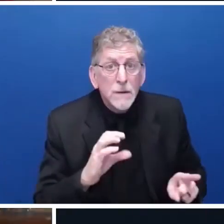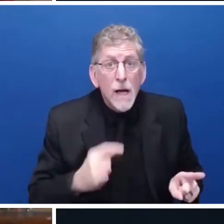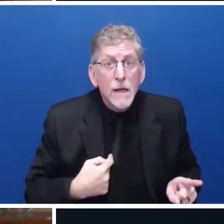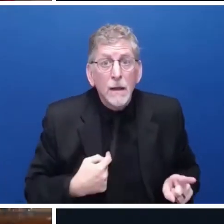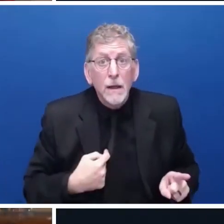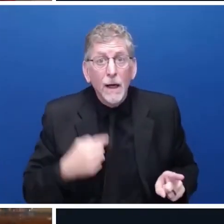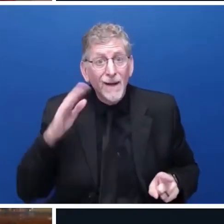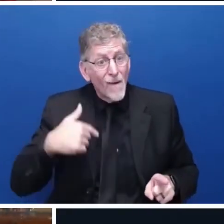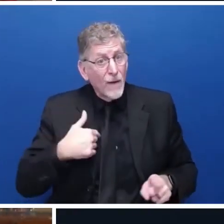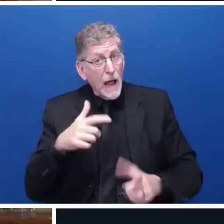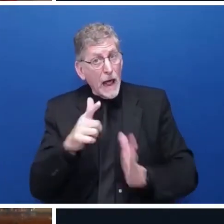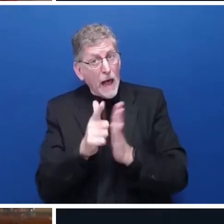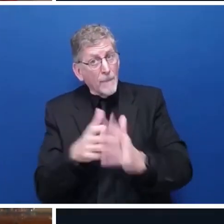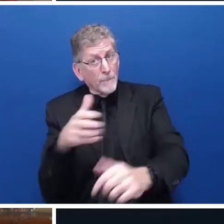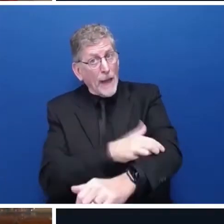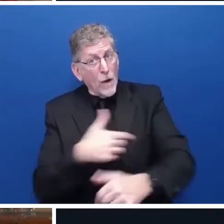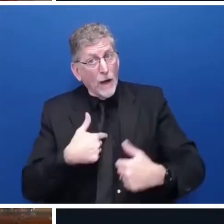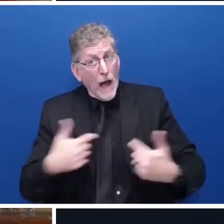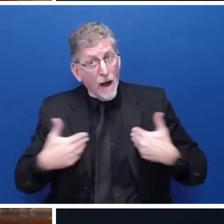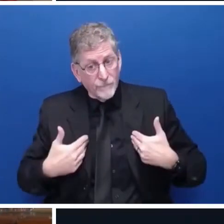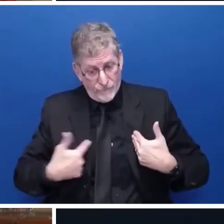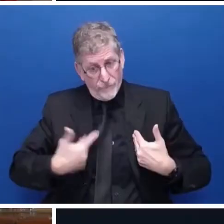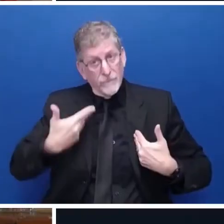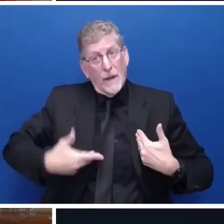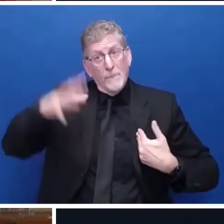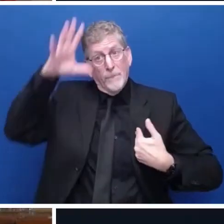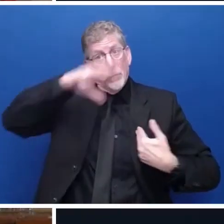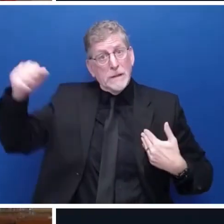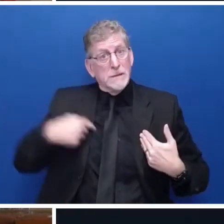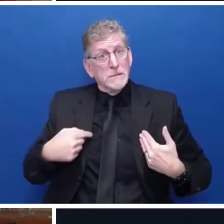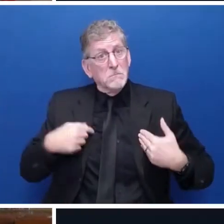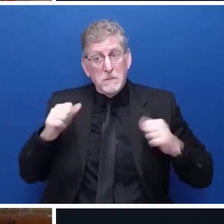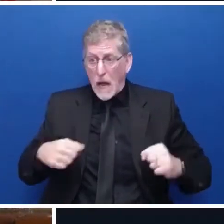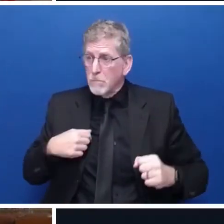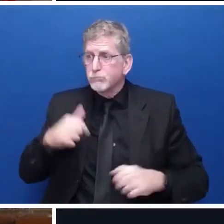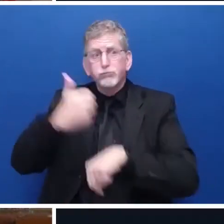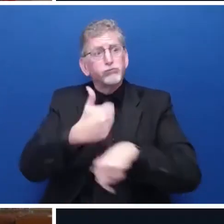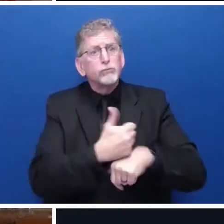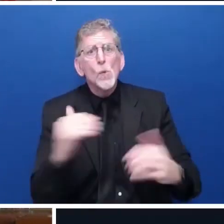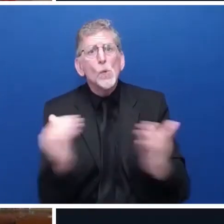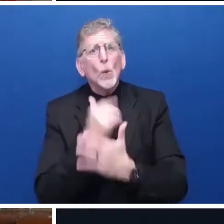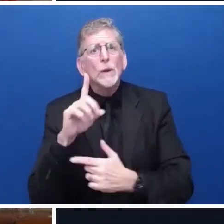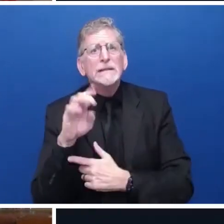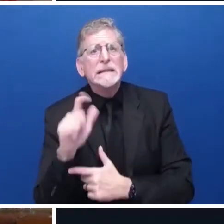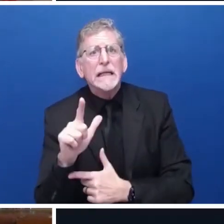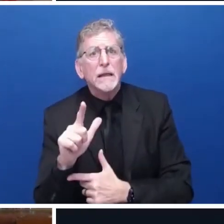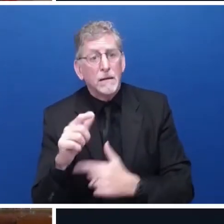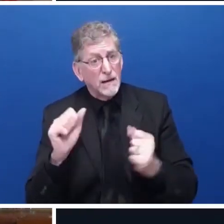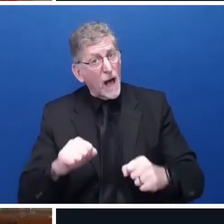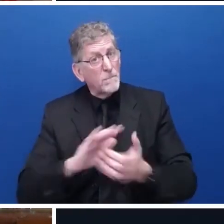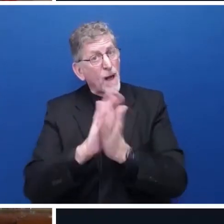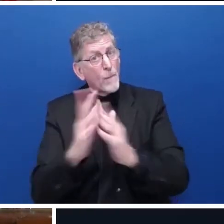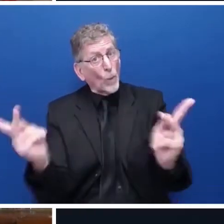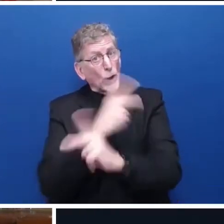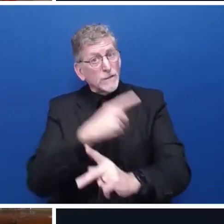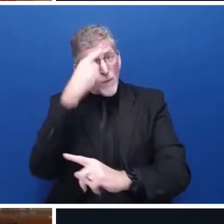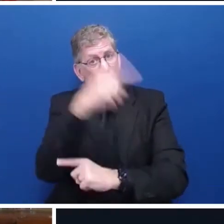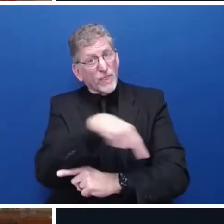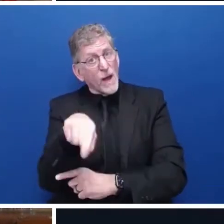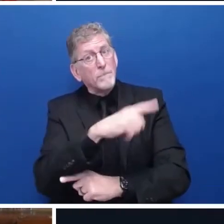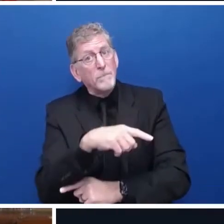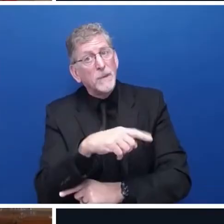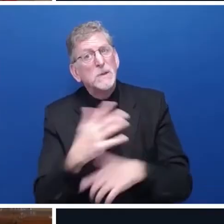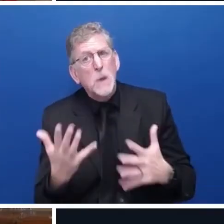be far worse for them, and therefore they will continue to work along the same successful path that we had negotiated before